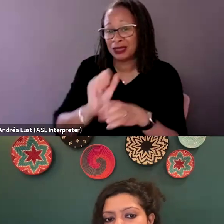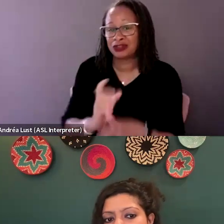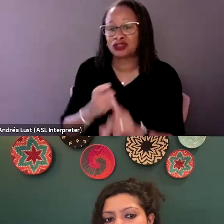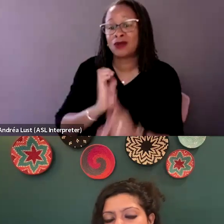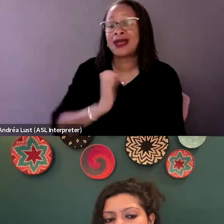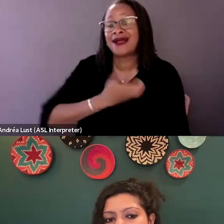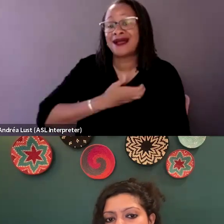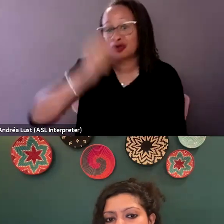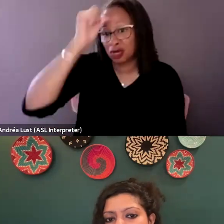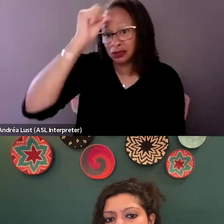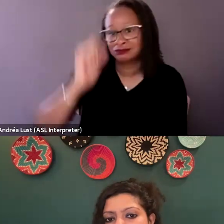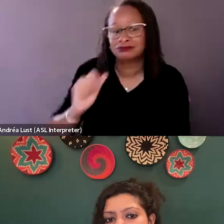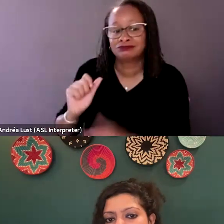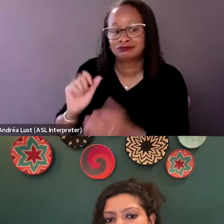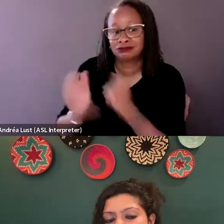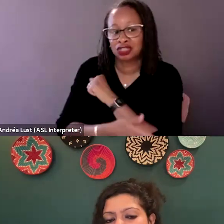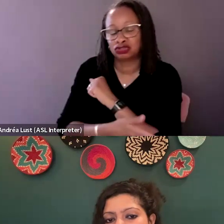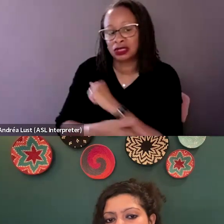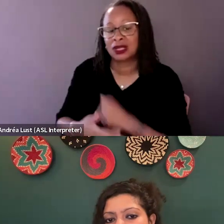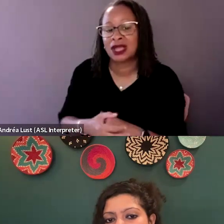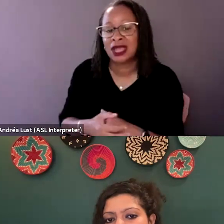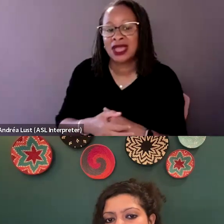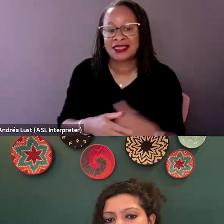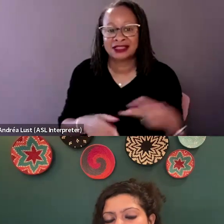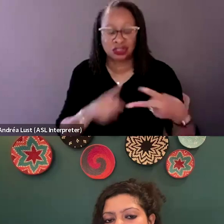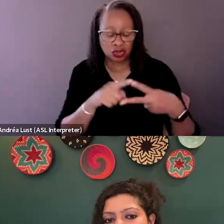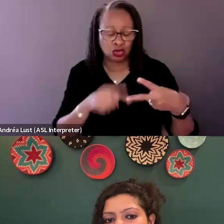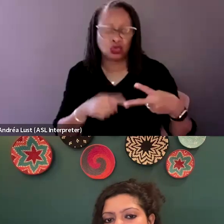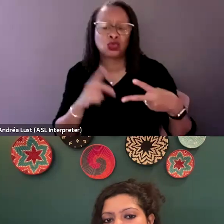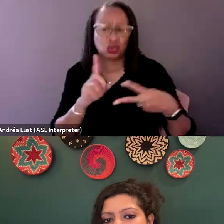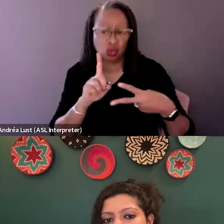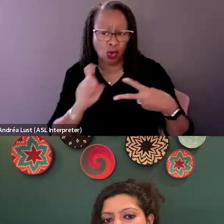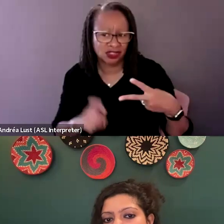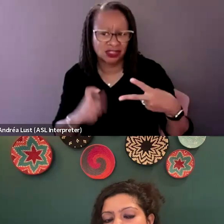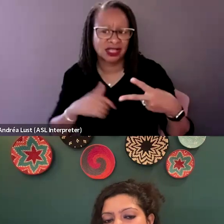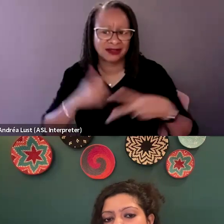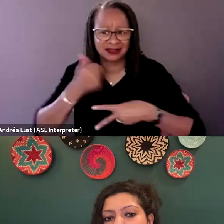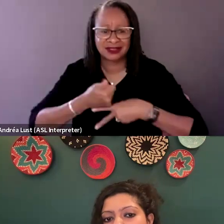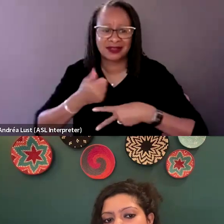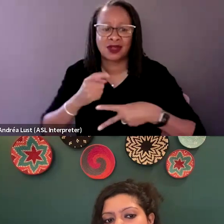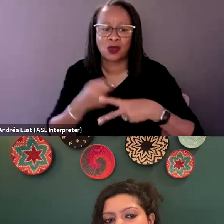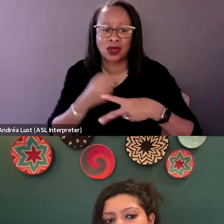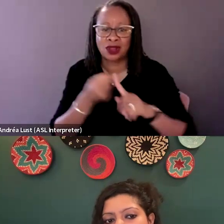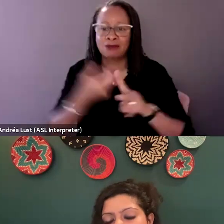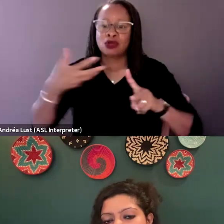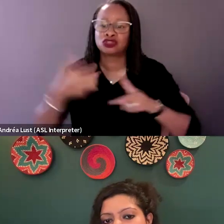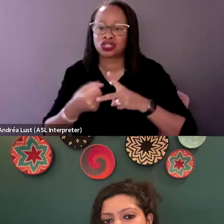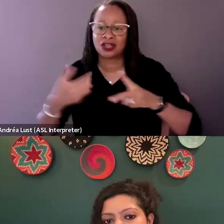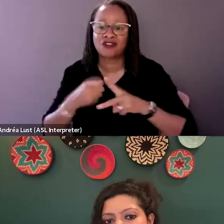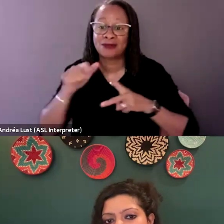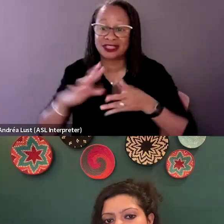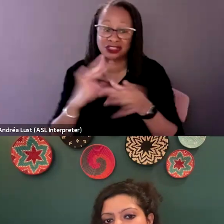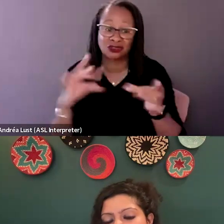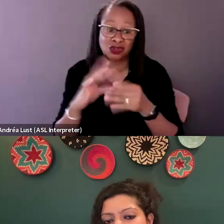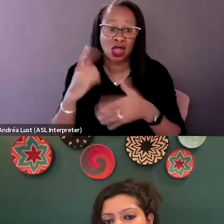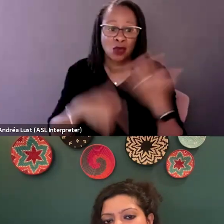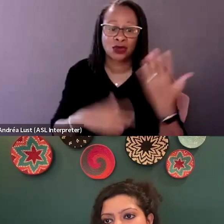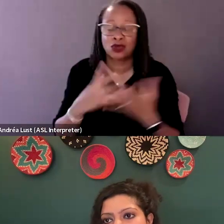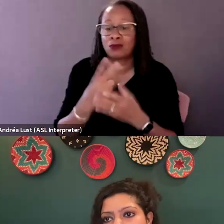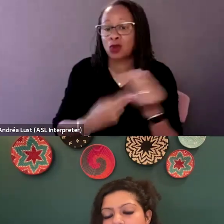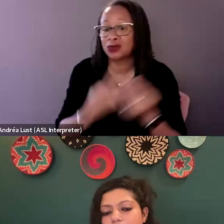and kind of pass on the knowledge, the access that we can, because that's something that